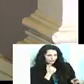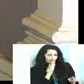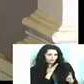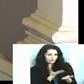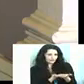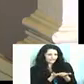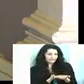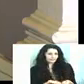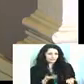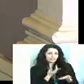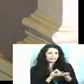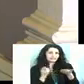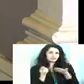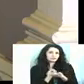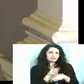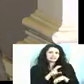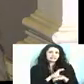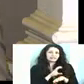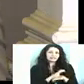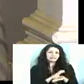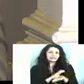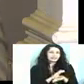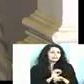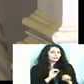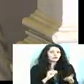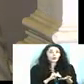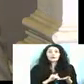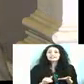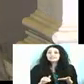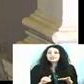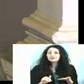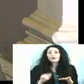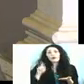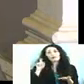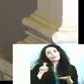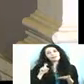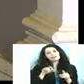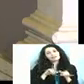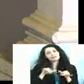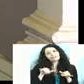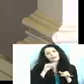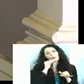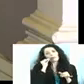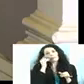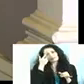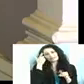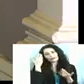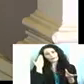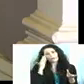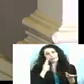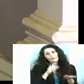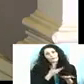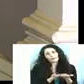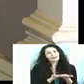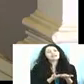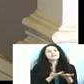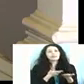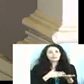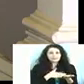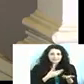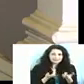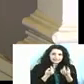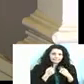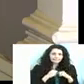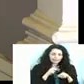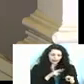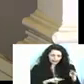Sunday. We don't want it to be an excuse to stay home, but we really do want to have you in the building. So please do take a